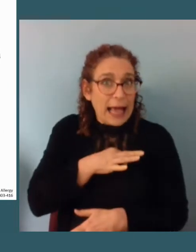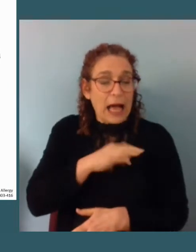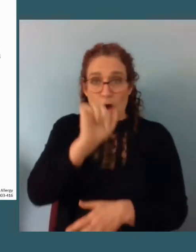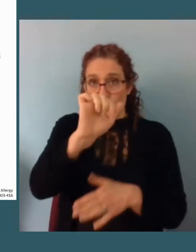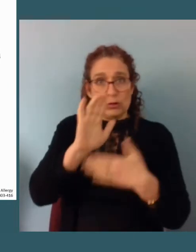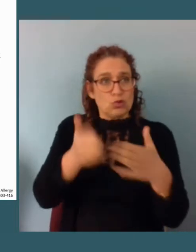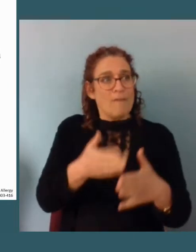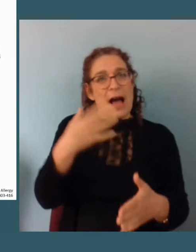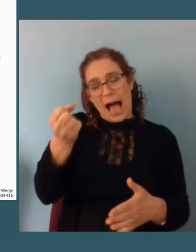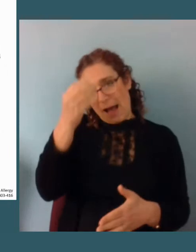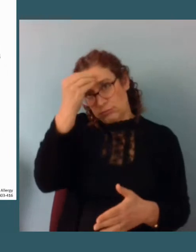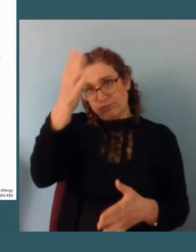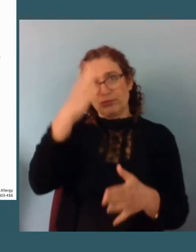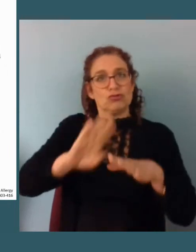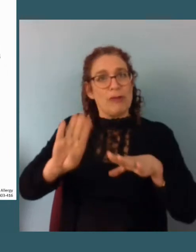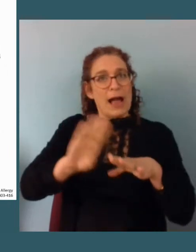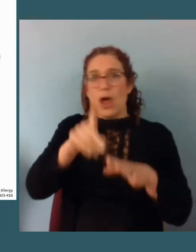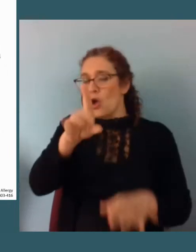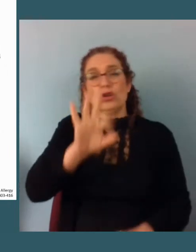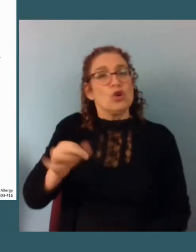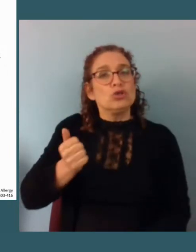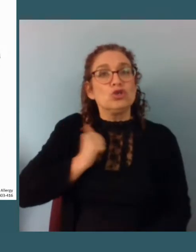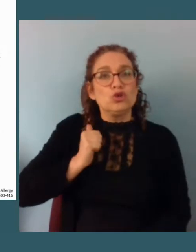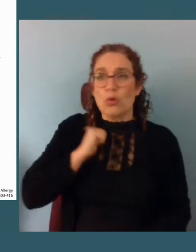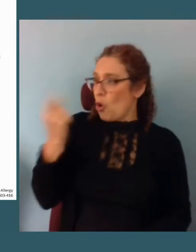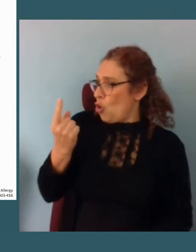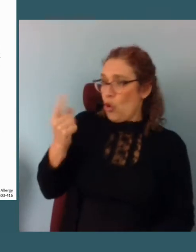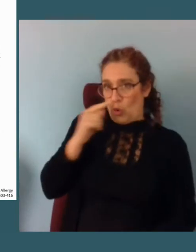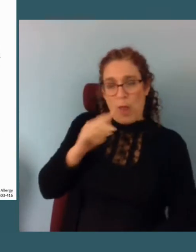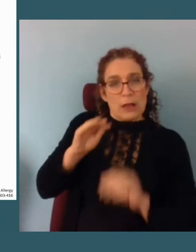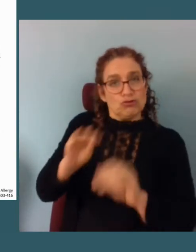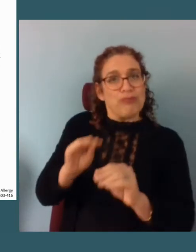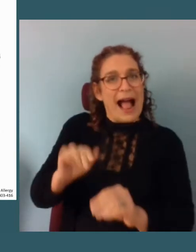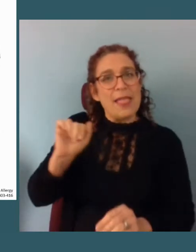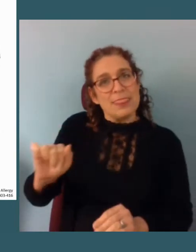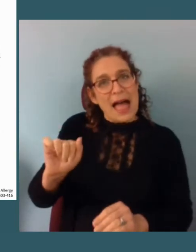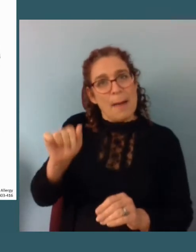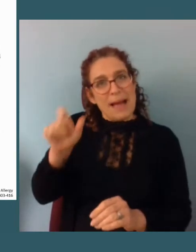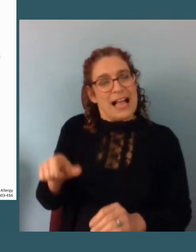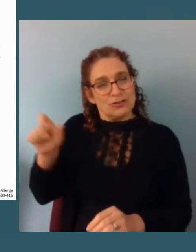that someone else is going to be doing that training of their patients, because it's not always the case.